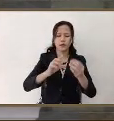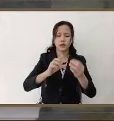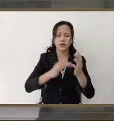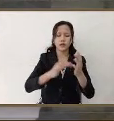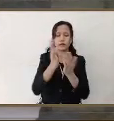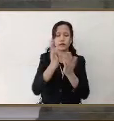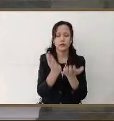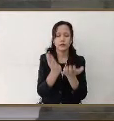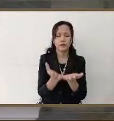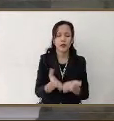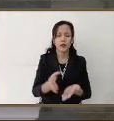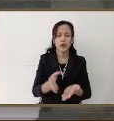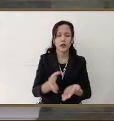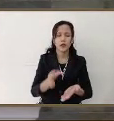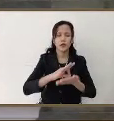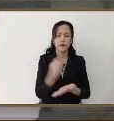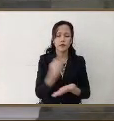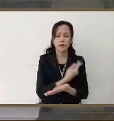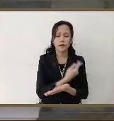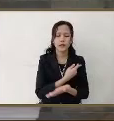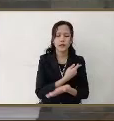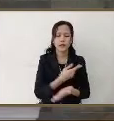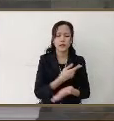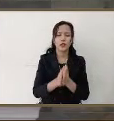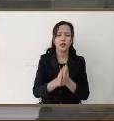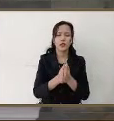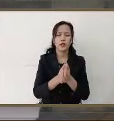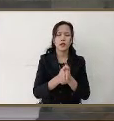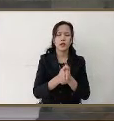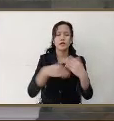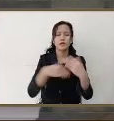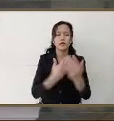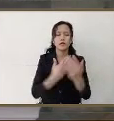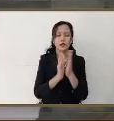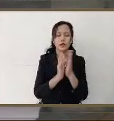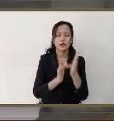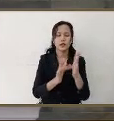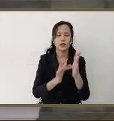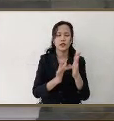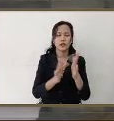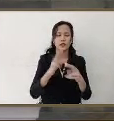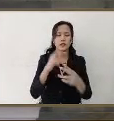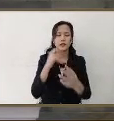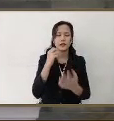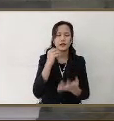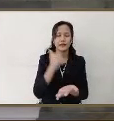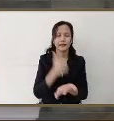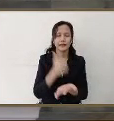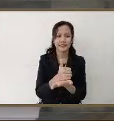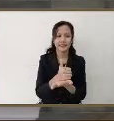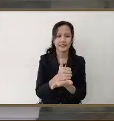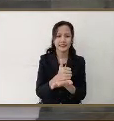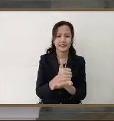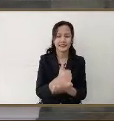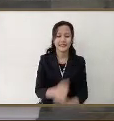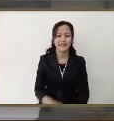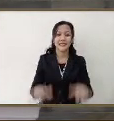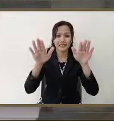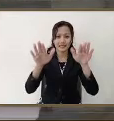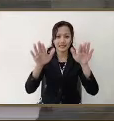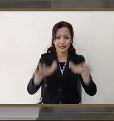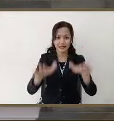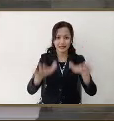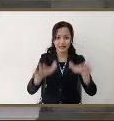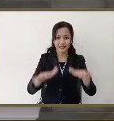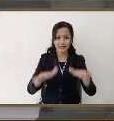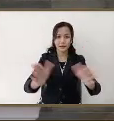forgive us in all our sins. All these things, Father, I pray in Jesus' name. Amen. All right, please be seated. Please be seated. Now,